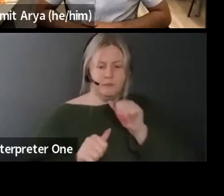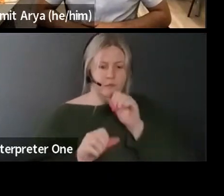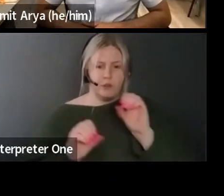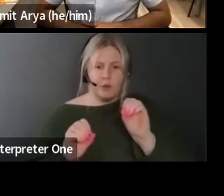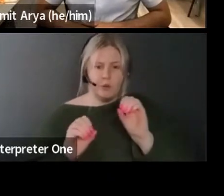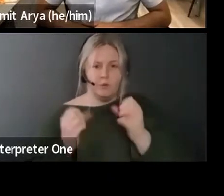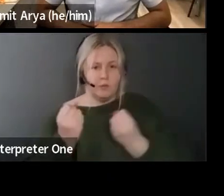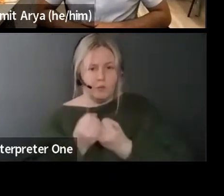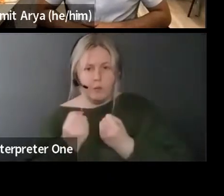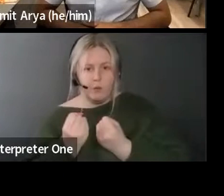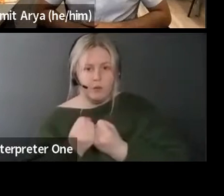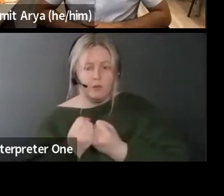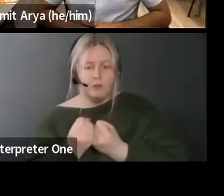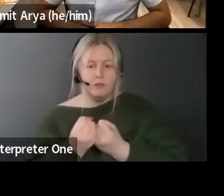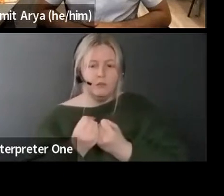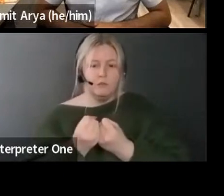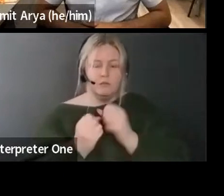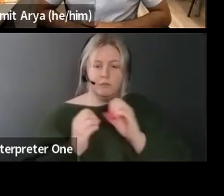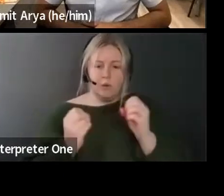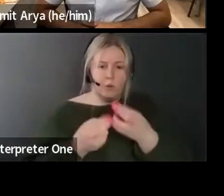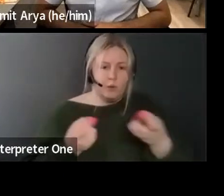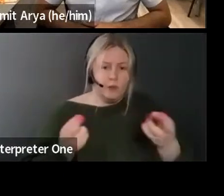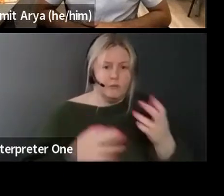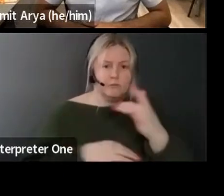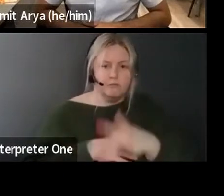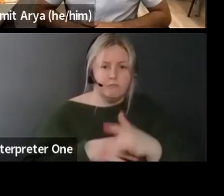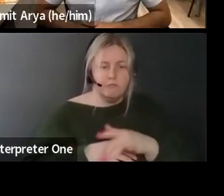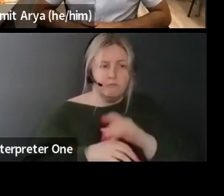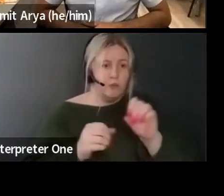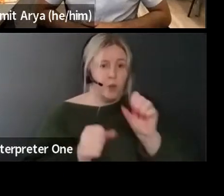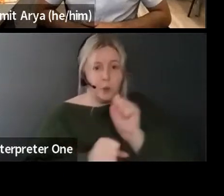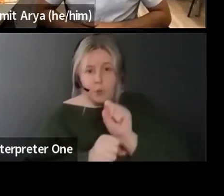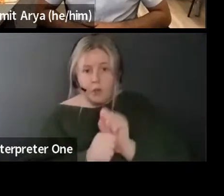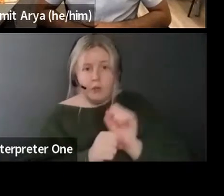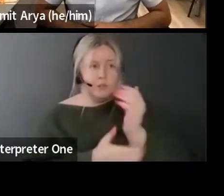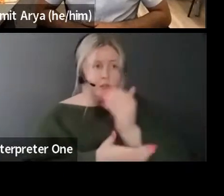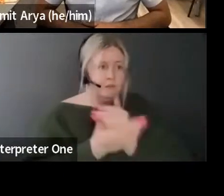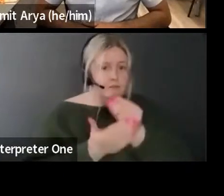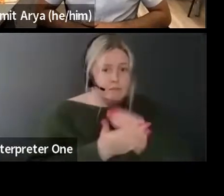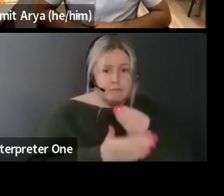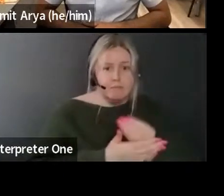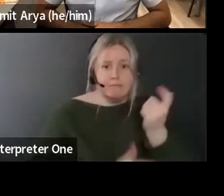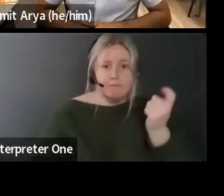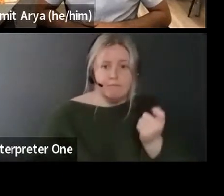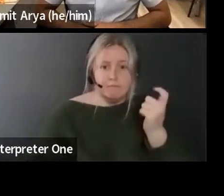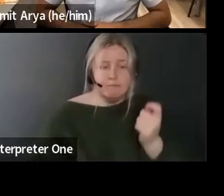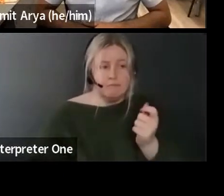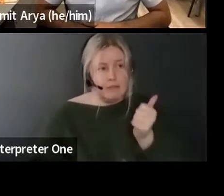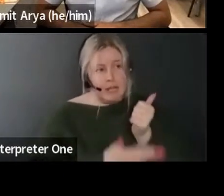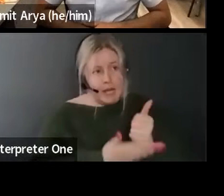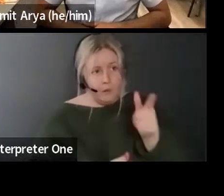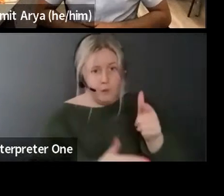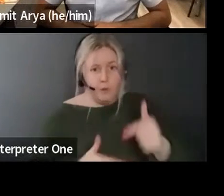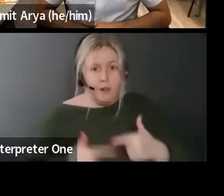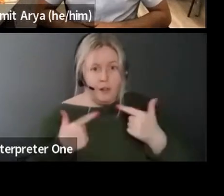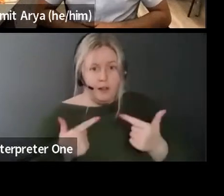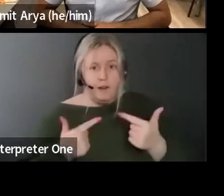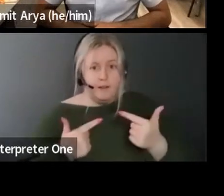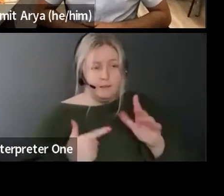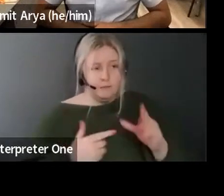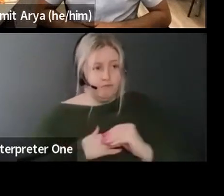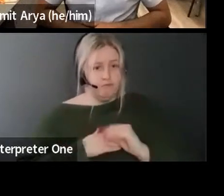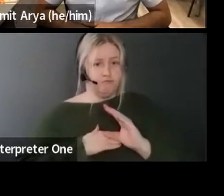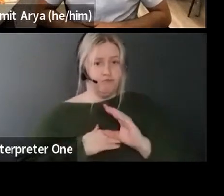folks with like things that they can do, jobs, incomes that they can receive that can allow them to live like dignified